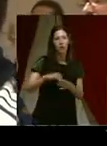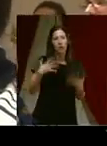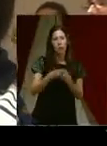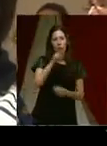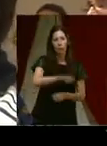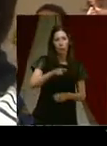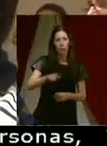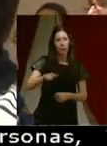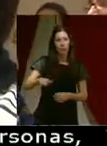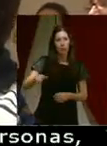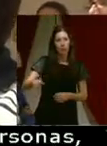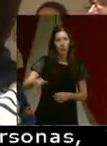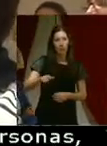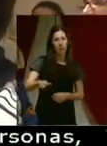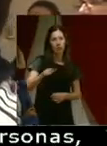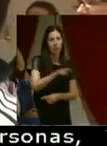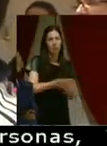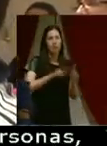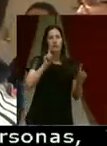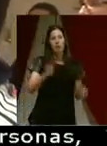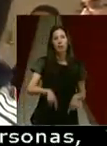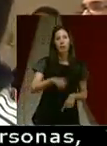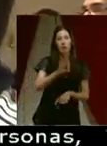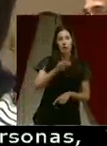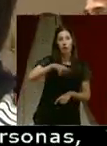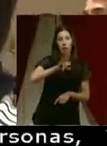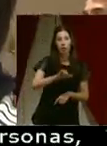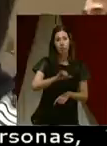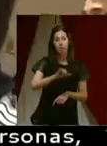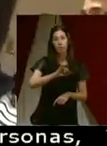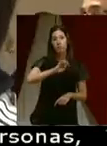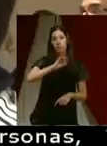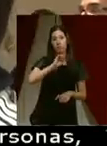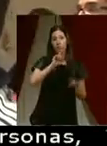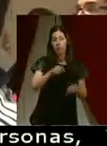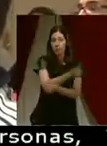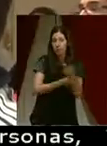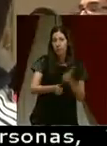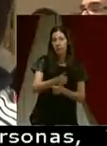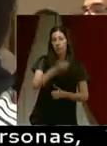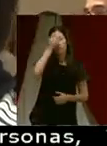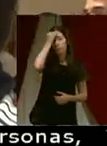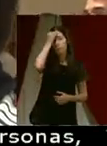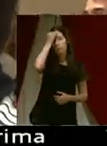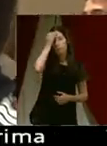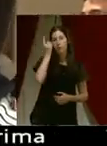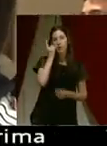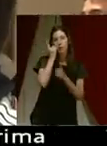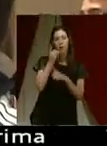with ergonomics, accessibility and compatibility features, which is something different. And by the way, Sony